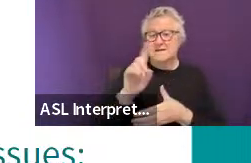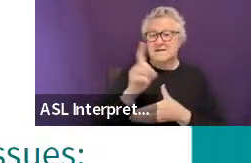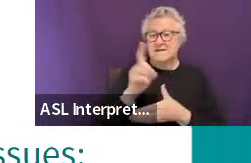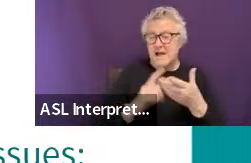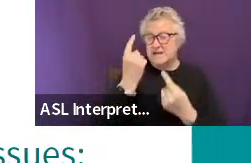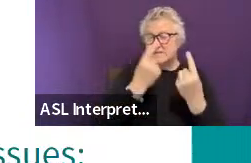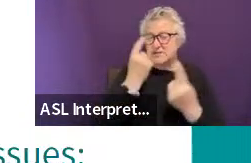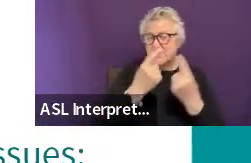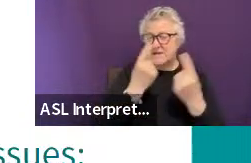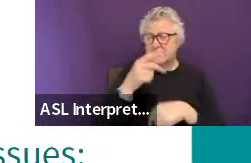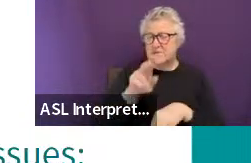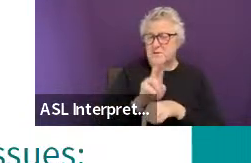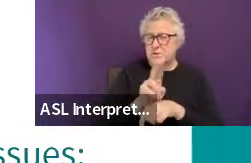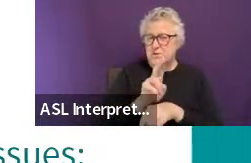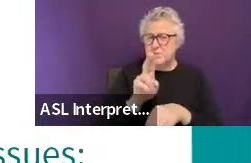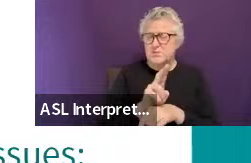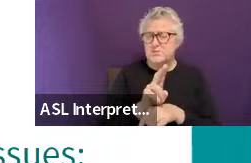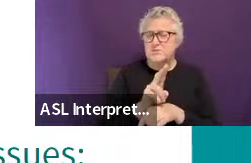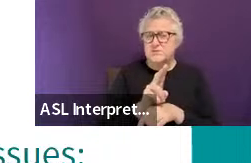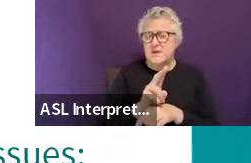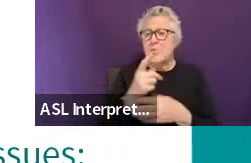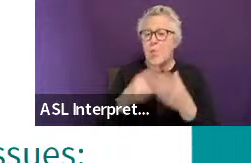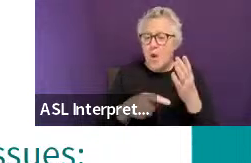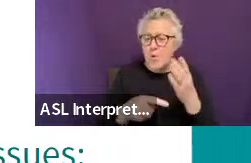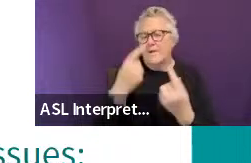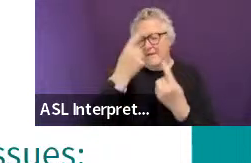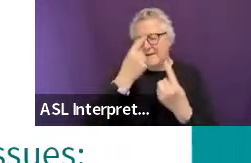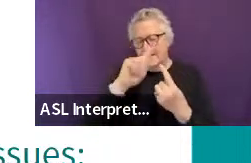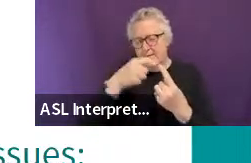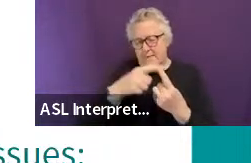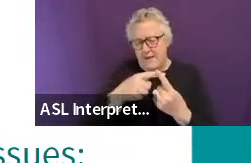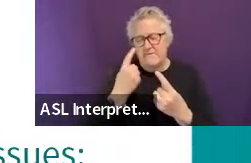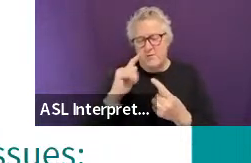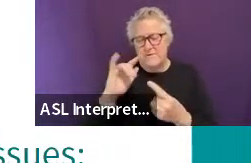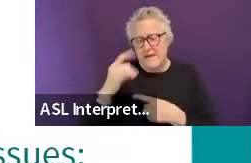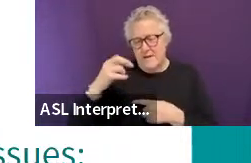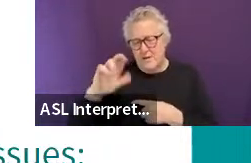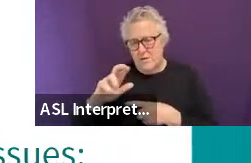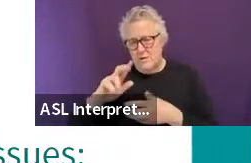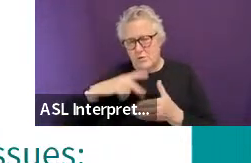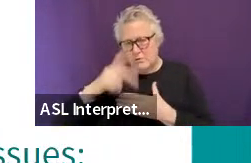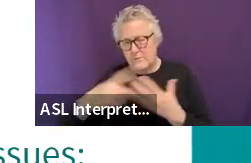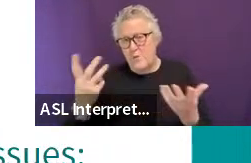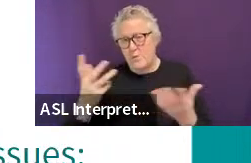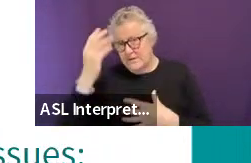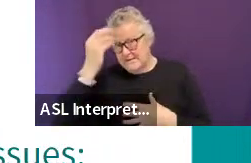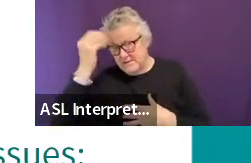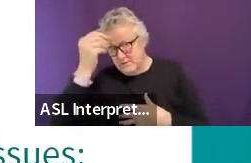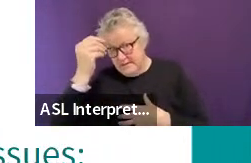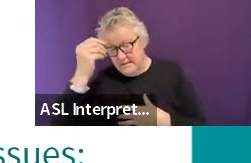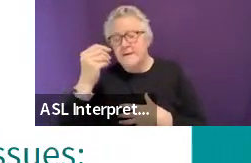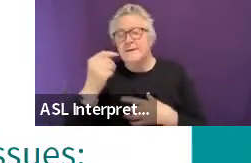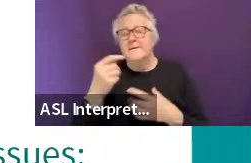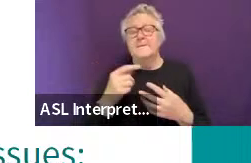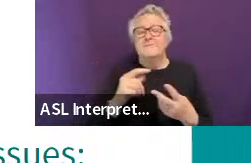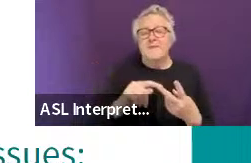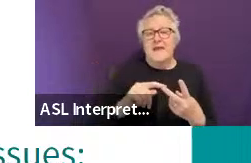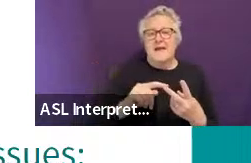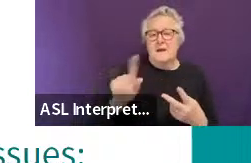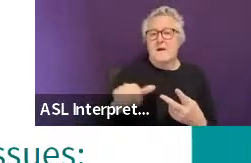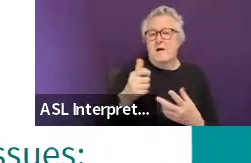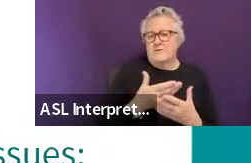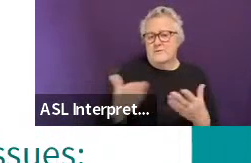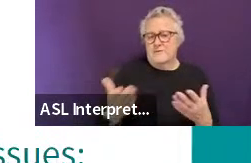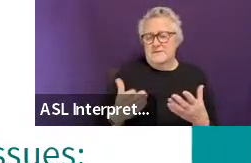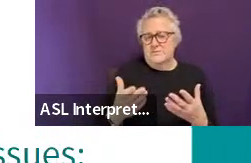used throughout kind of what we're thinking about for the IBR program and why we're considering aux lanes and other features to kind of help deal with